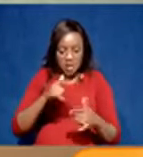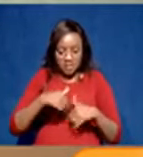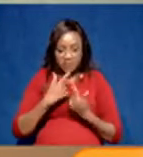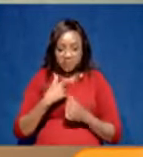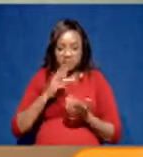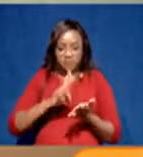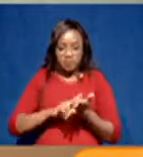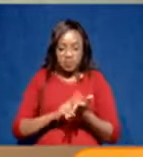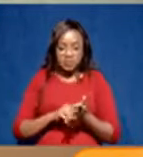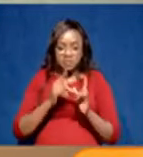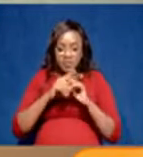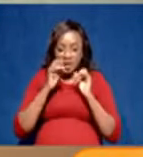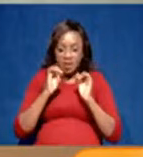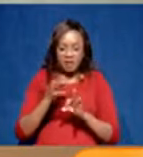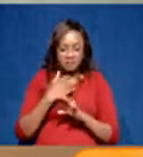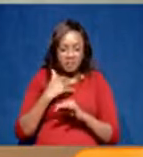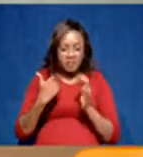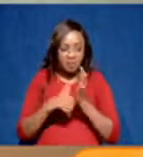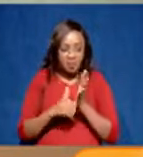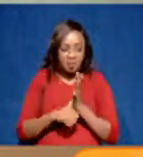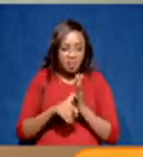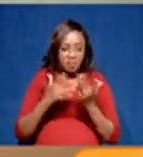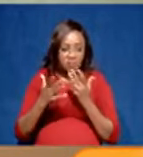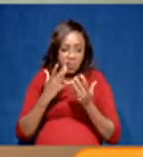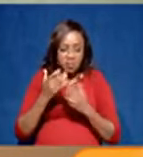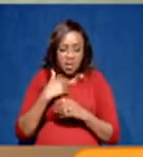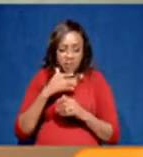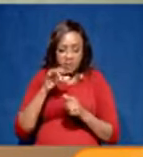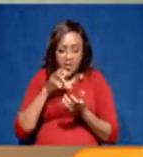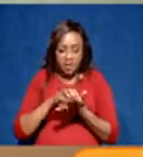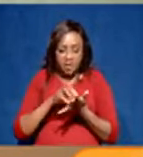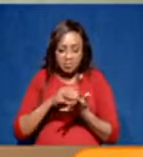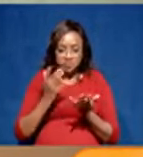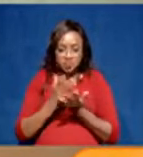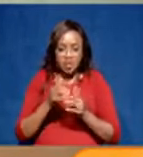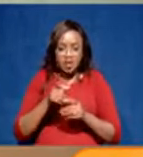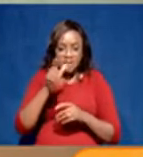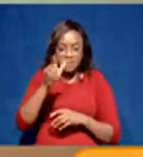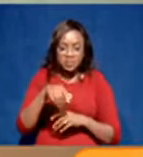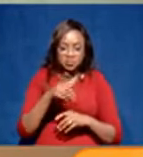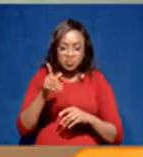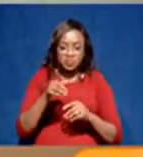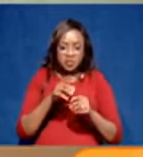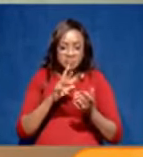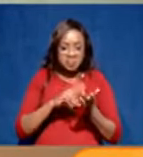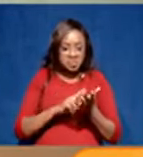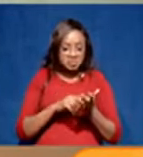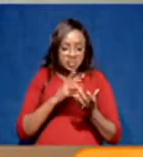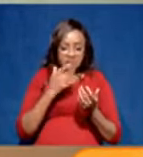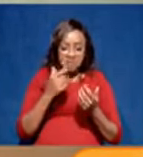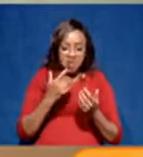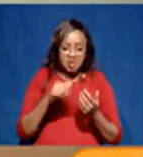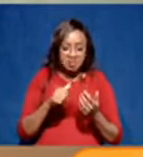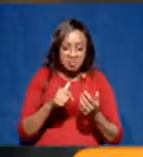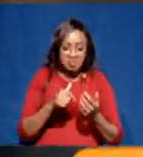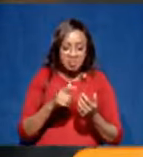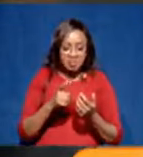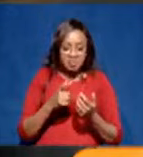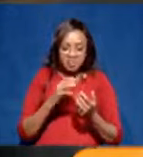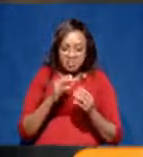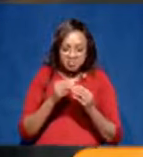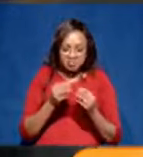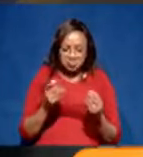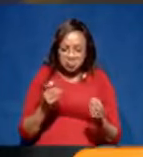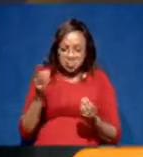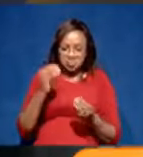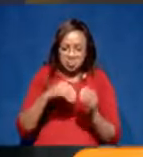register. But should there be a case where we have not registered somebody, then we don't expect that they start payments. And then that would be unfair